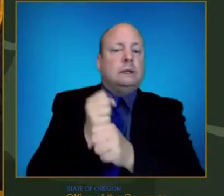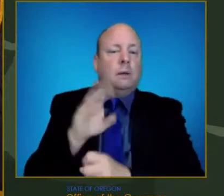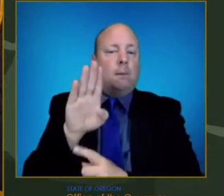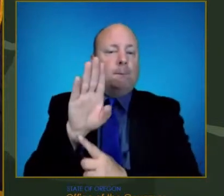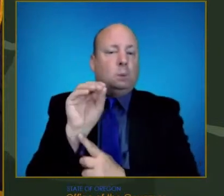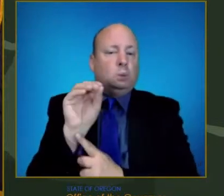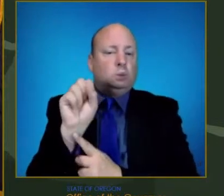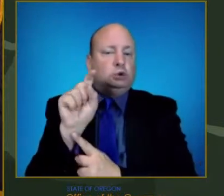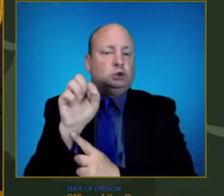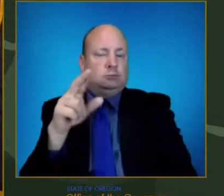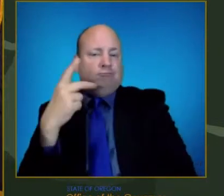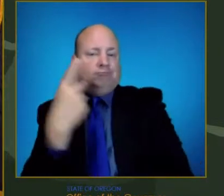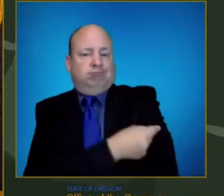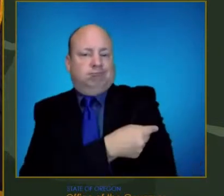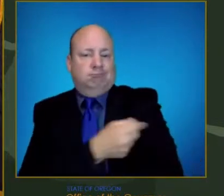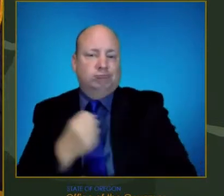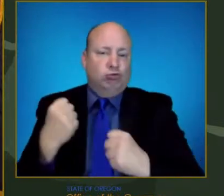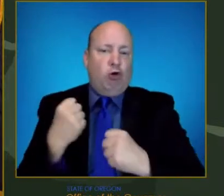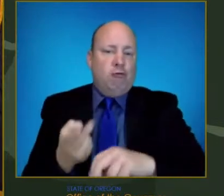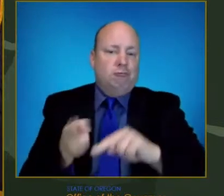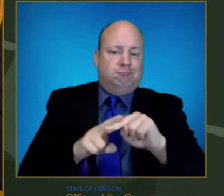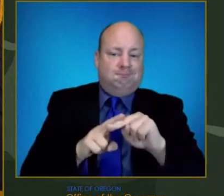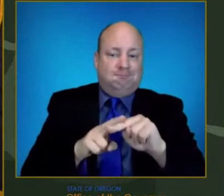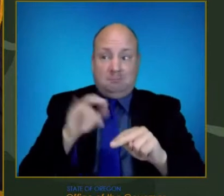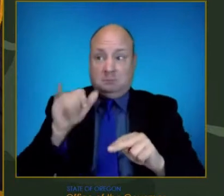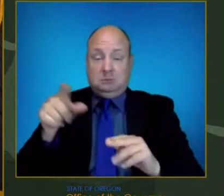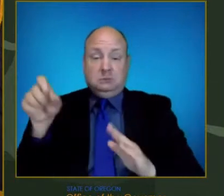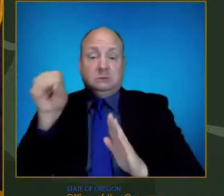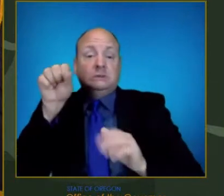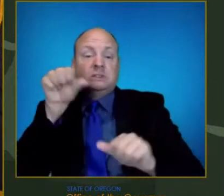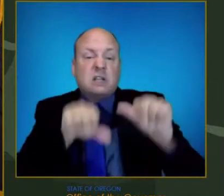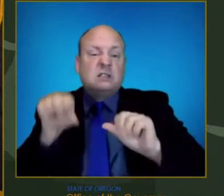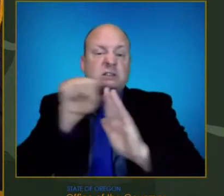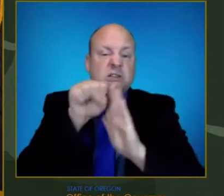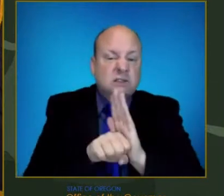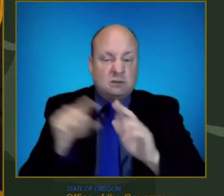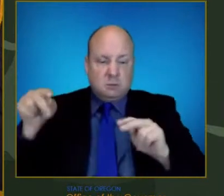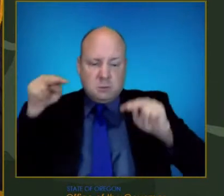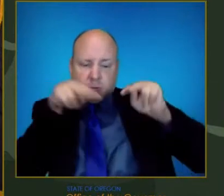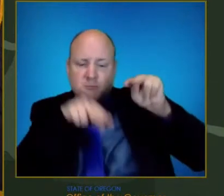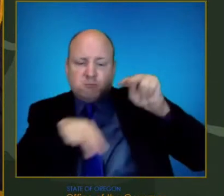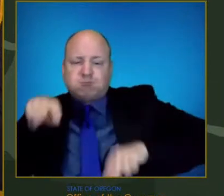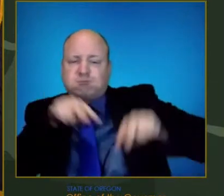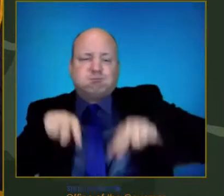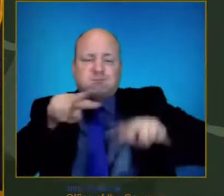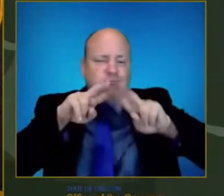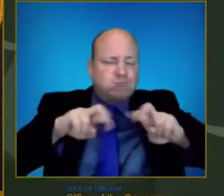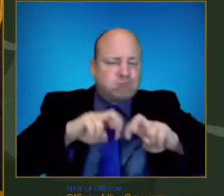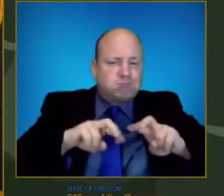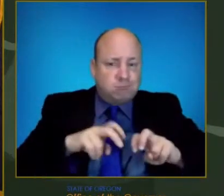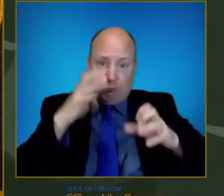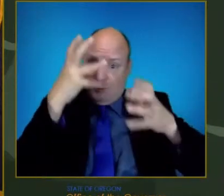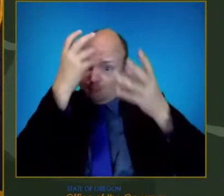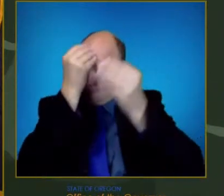followed with their recommendation, which aligns with the federal guidance and which Oregon will be